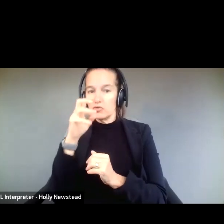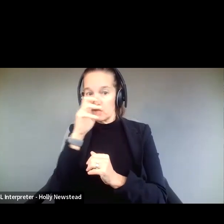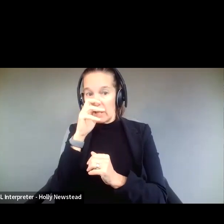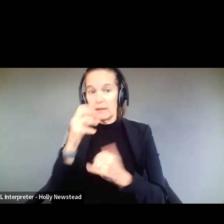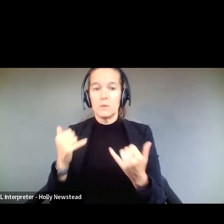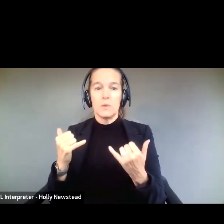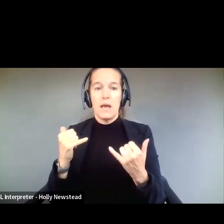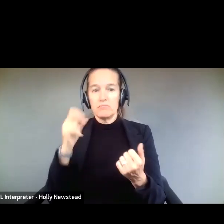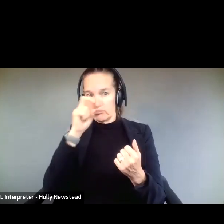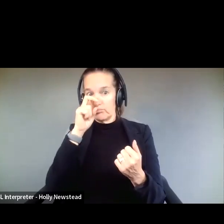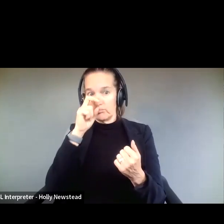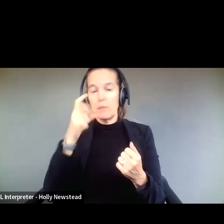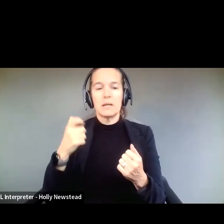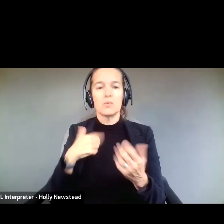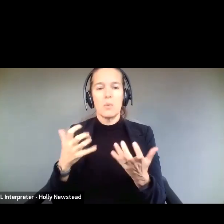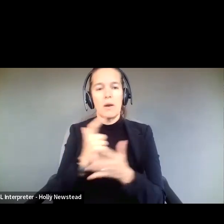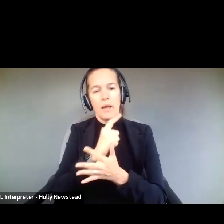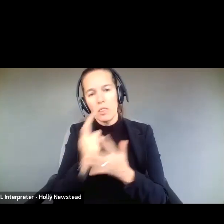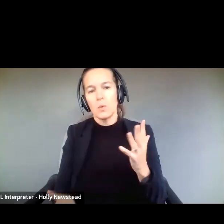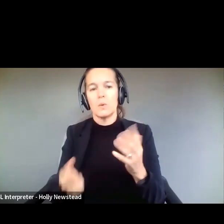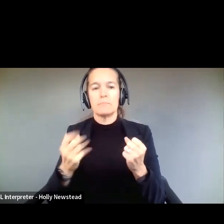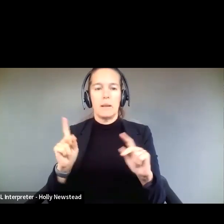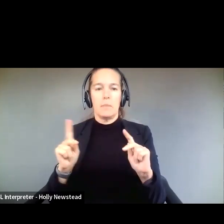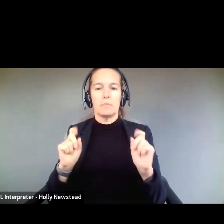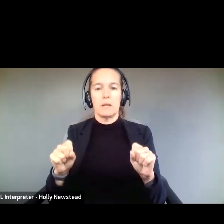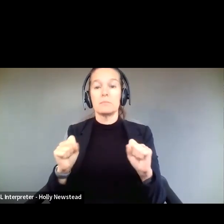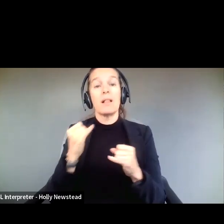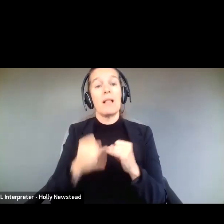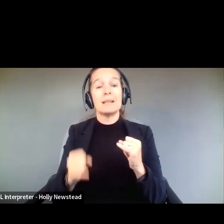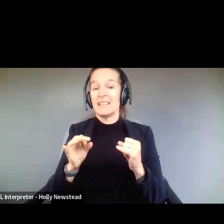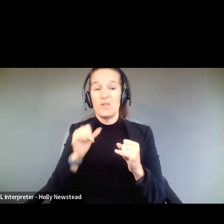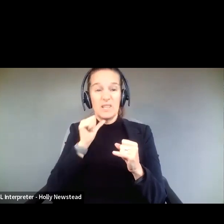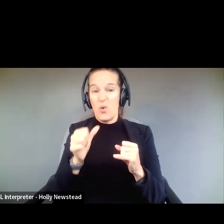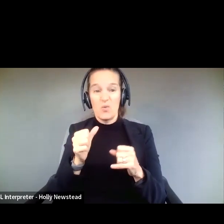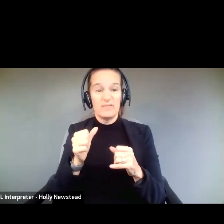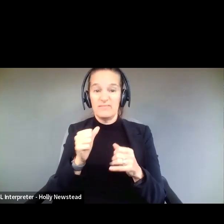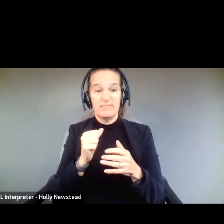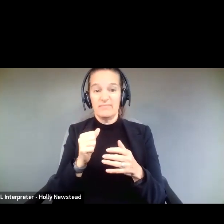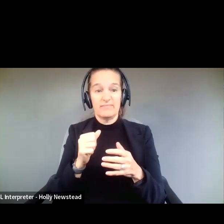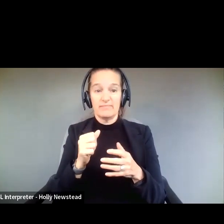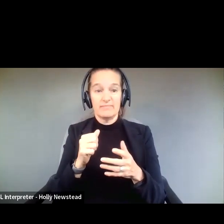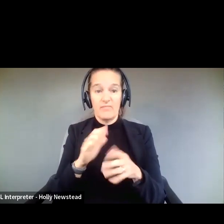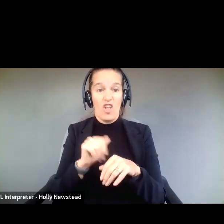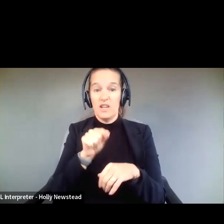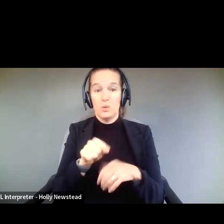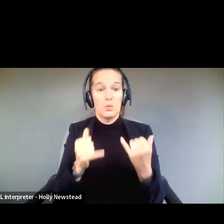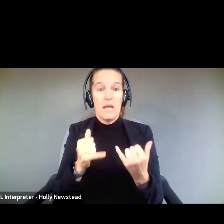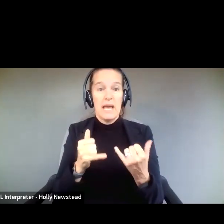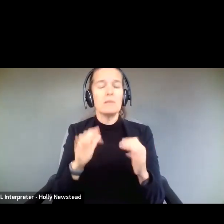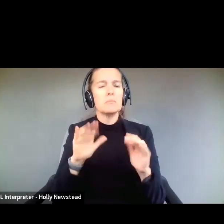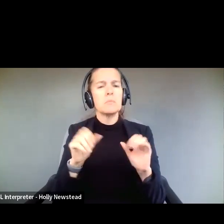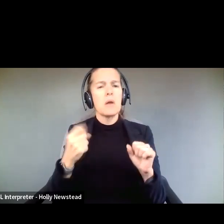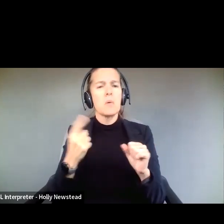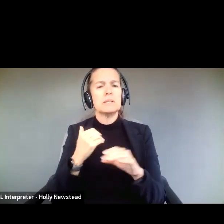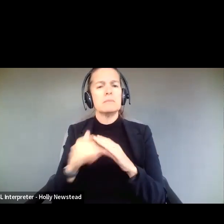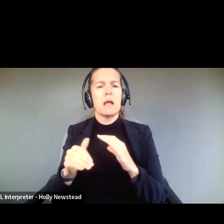so that we can get through as many people as we can. And last, if you are not called upon, if we do not get to you today, you may always email us